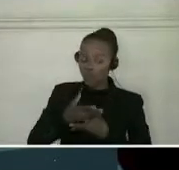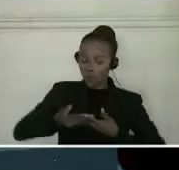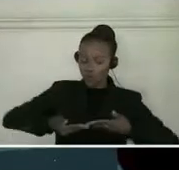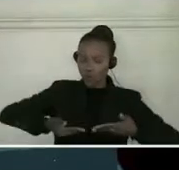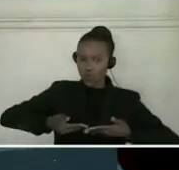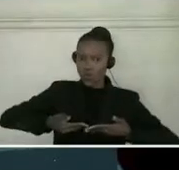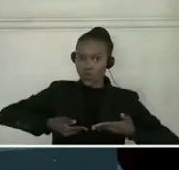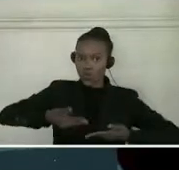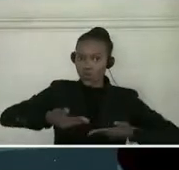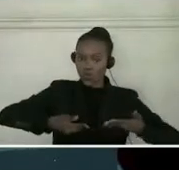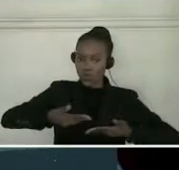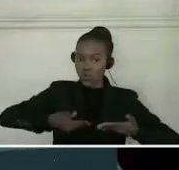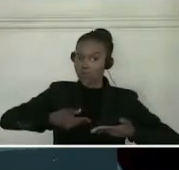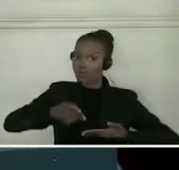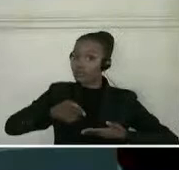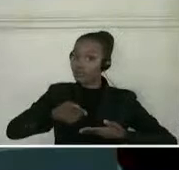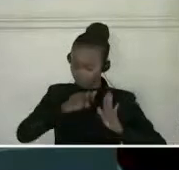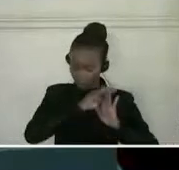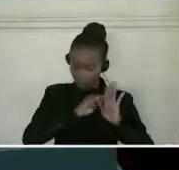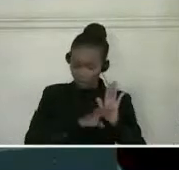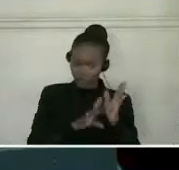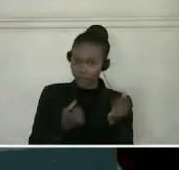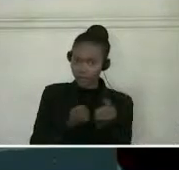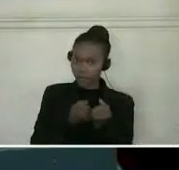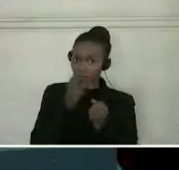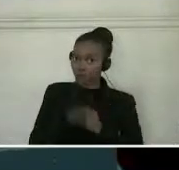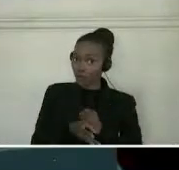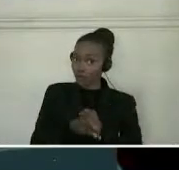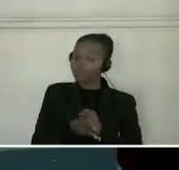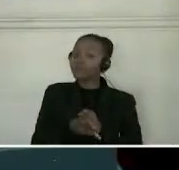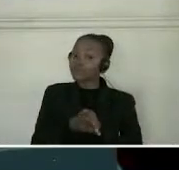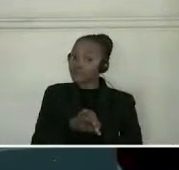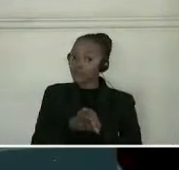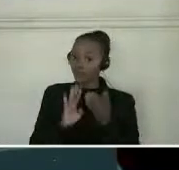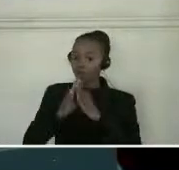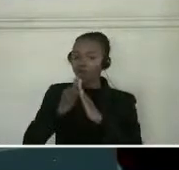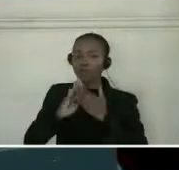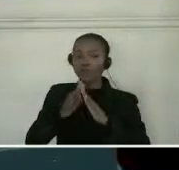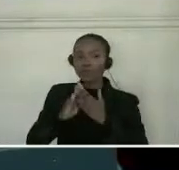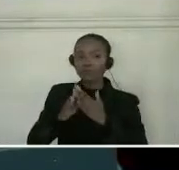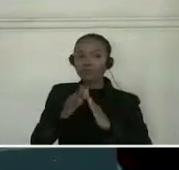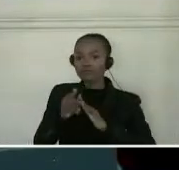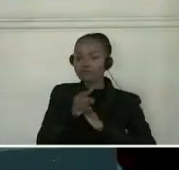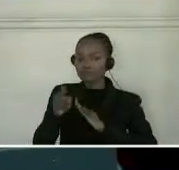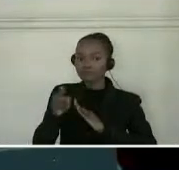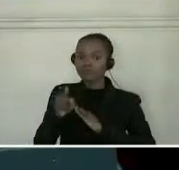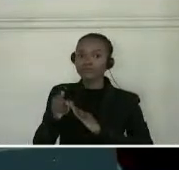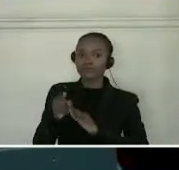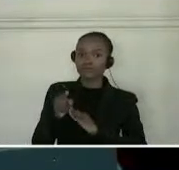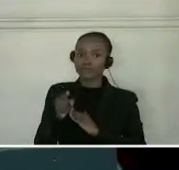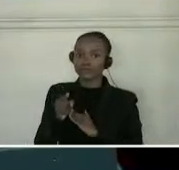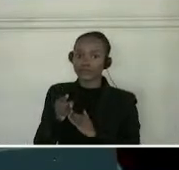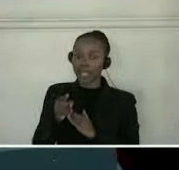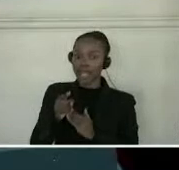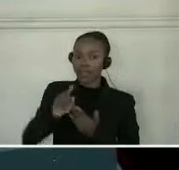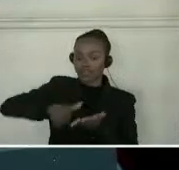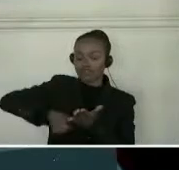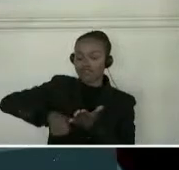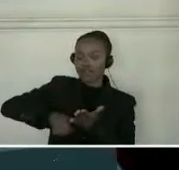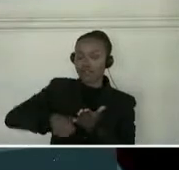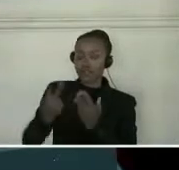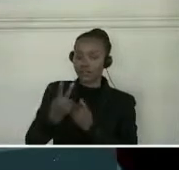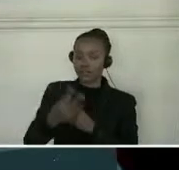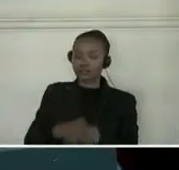program with support also provided through the community recreational conditional grant on